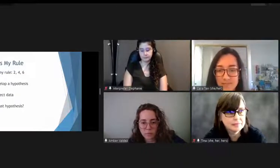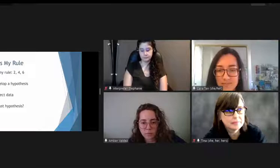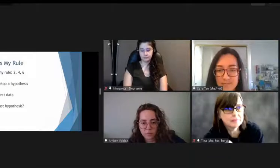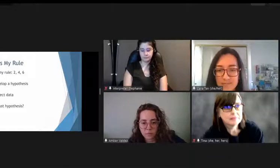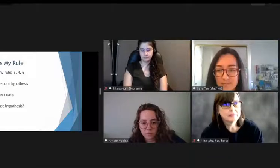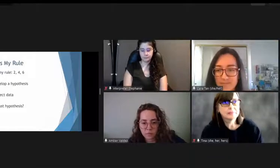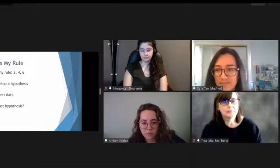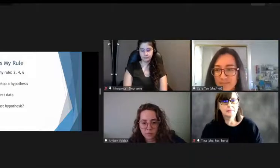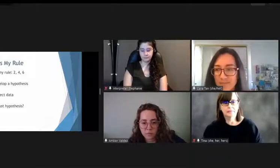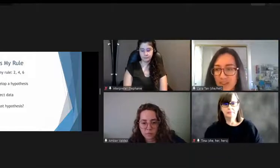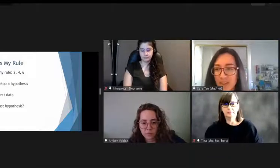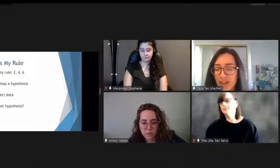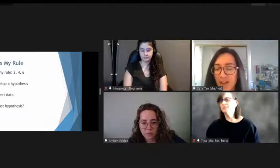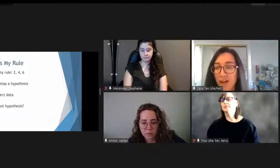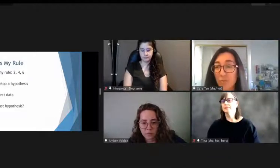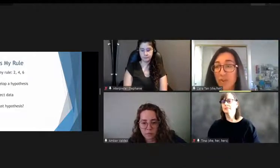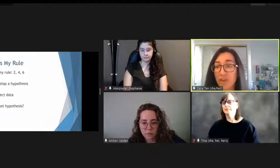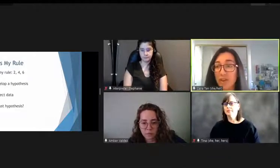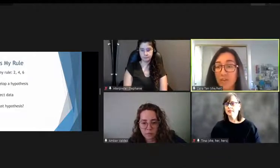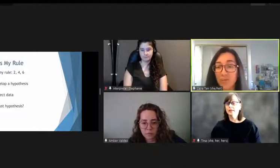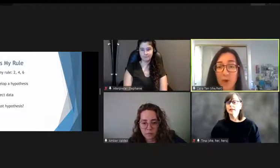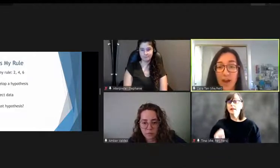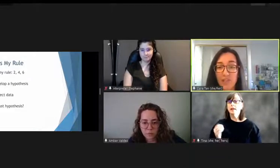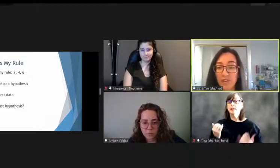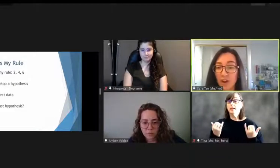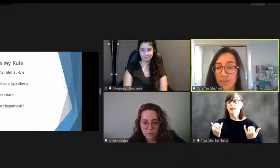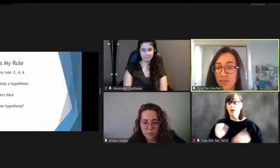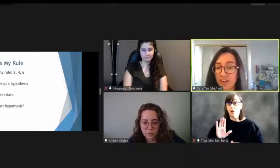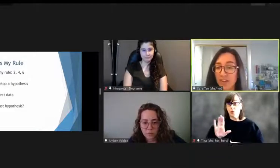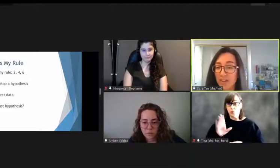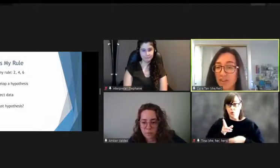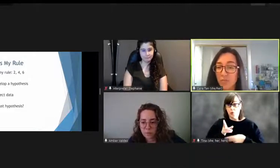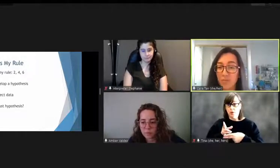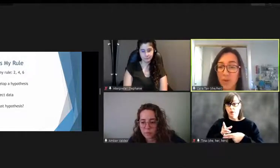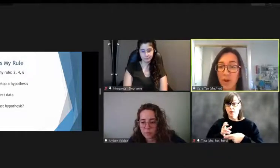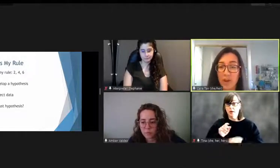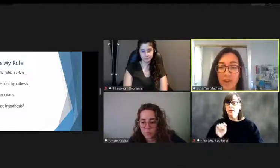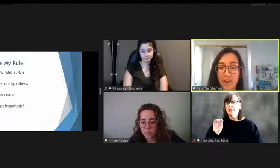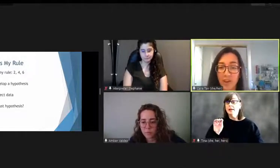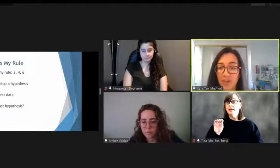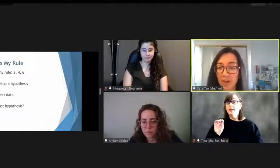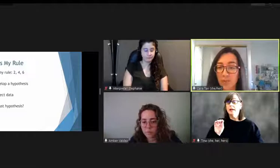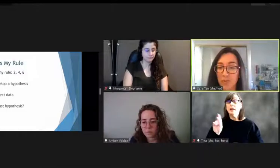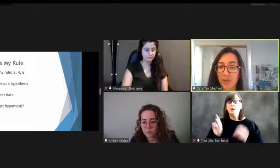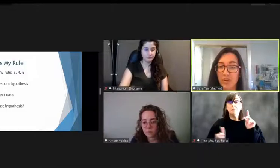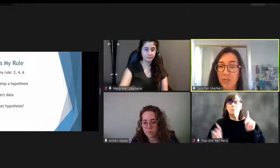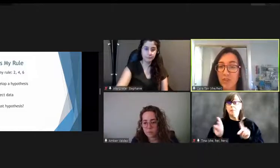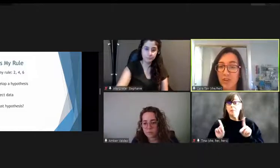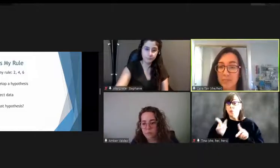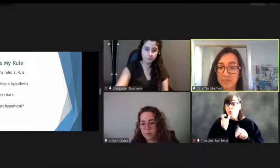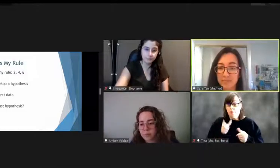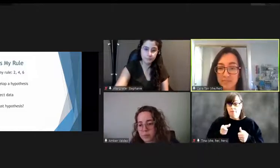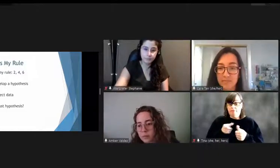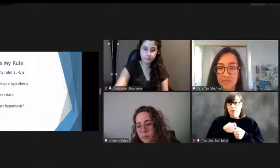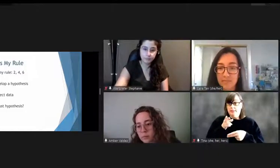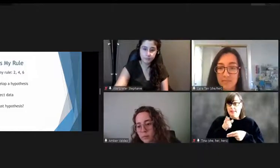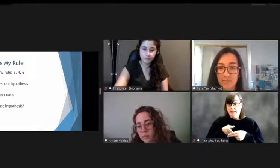Can you say that again? Sorry. If you haven't gone your second time, go ahead and type 3 numbers